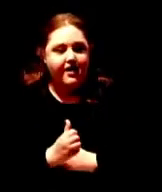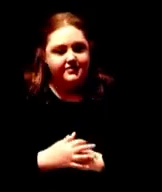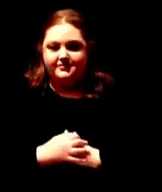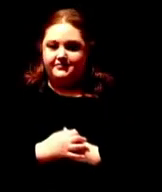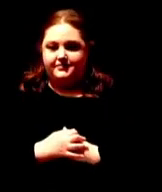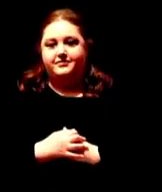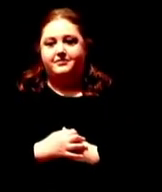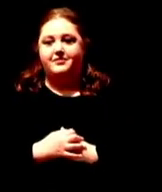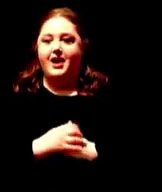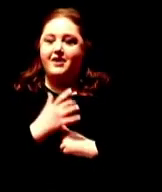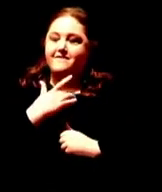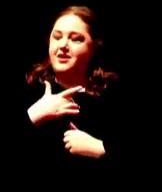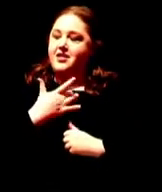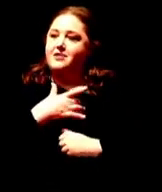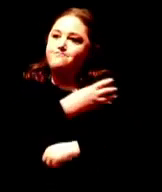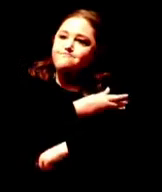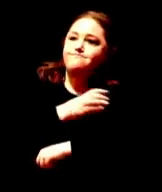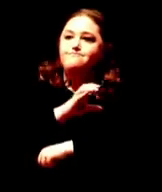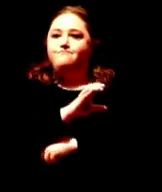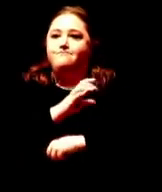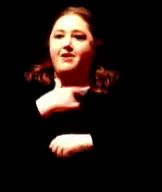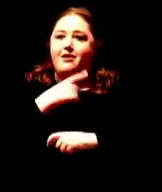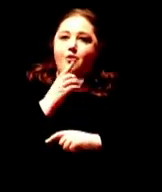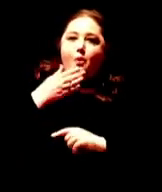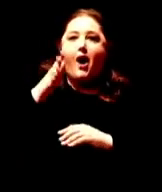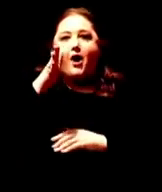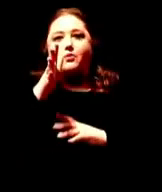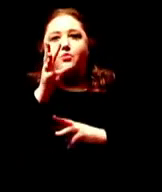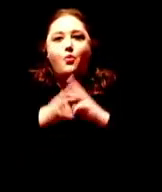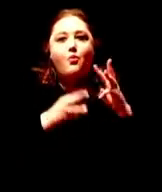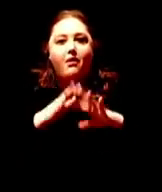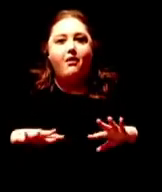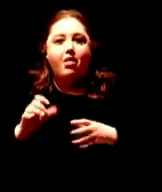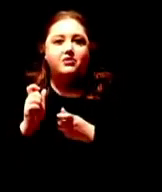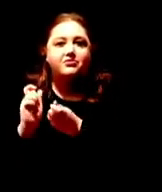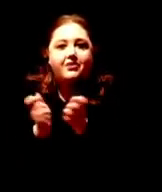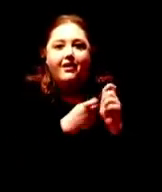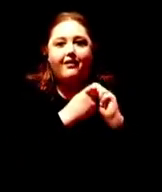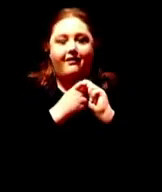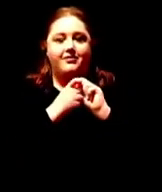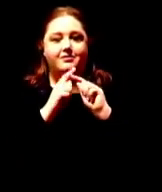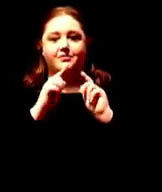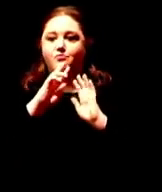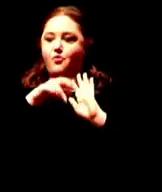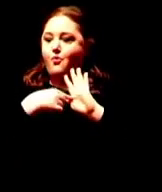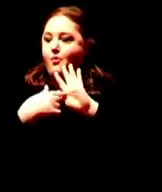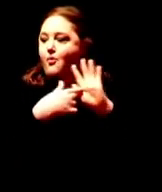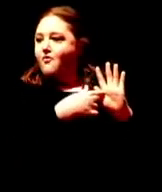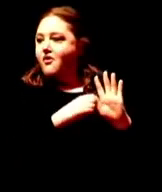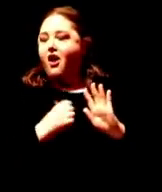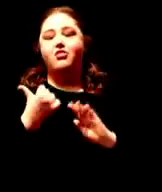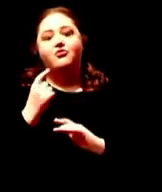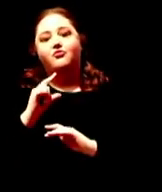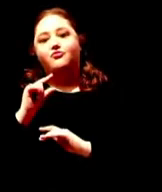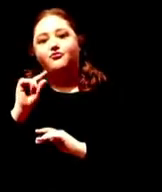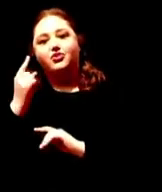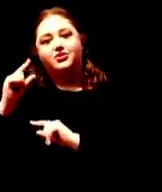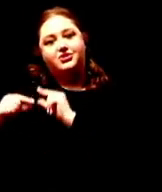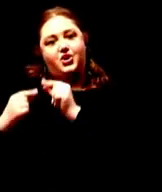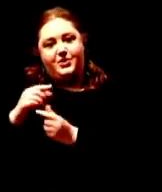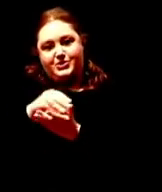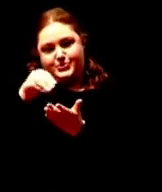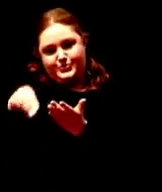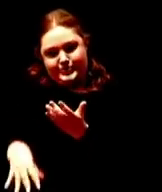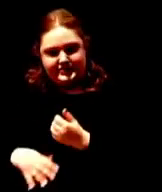feel empowered to go out and make a difference in the world, while at the same time being a role model for other first generations, making them